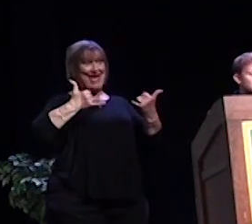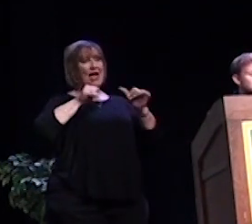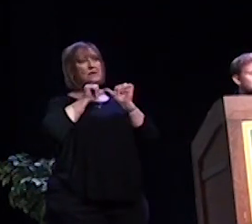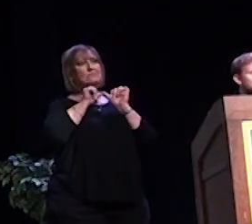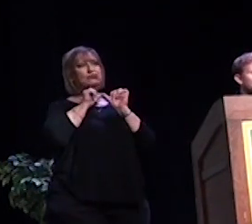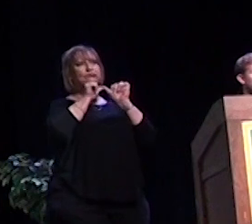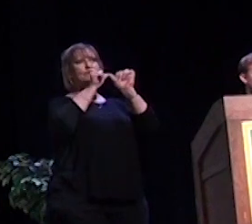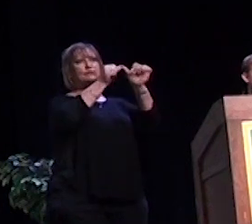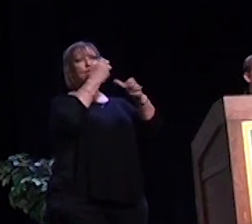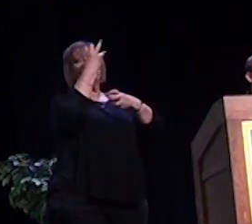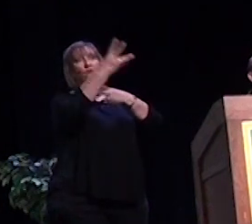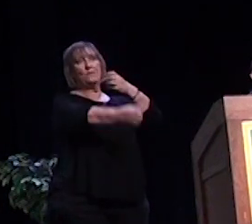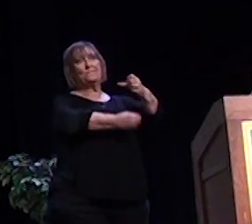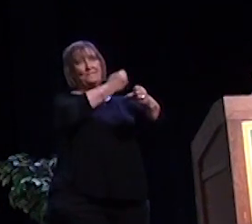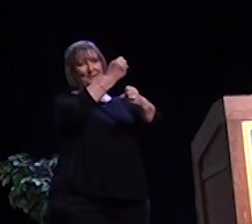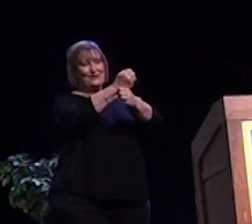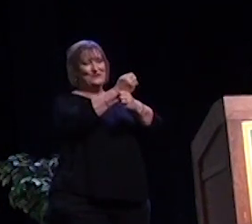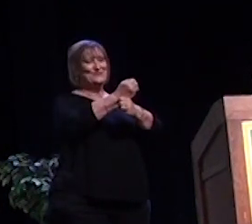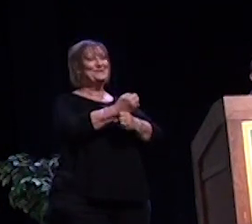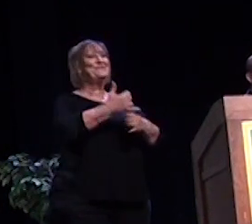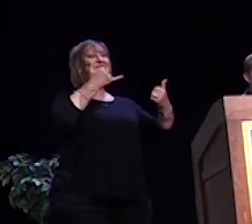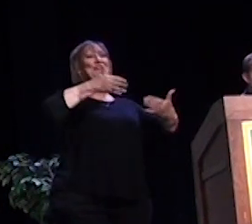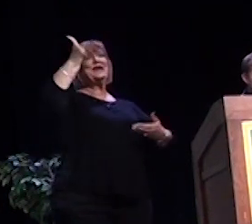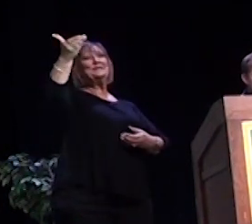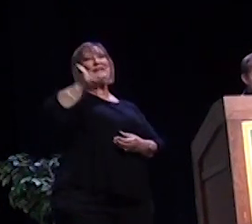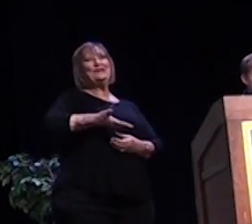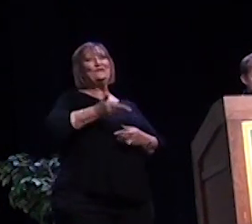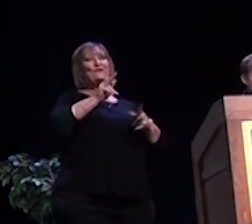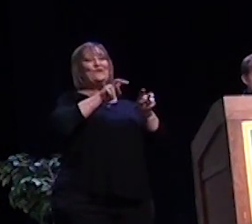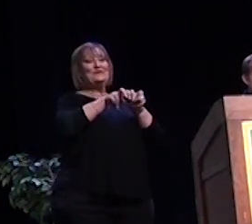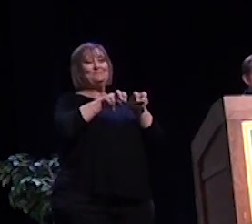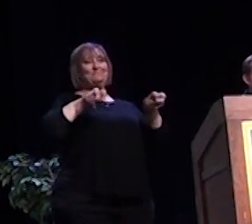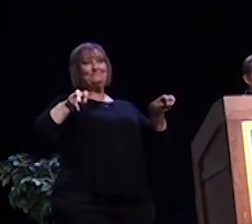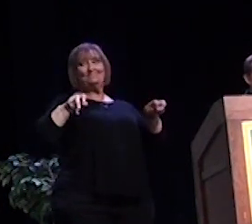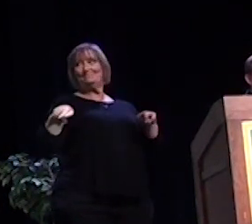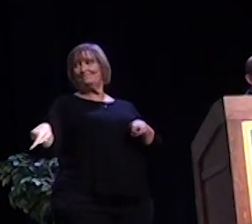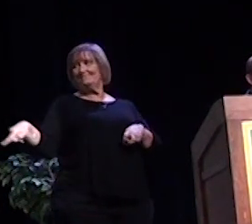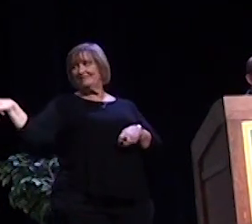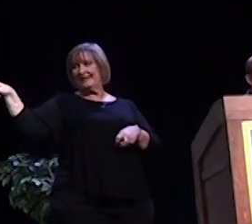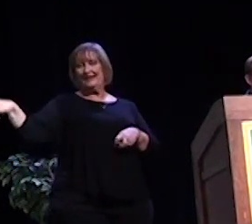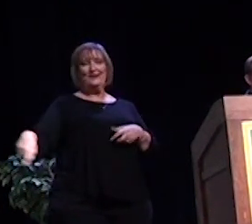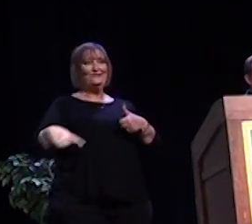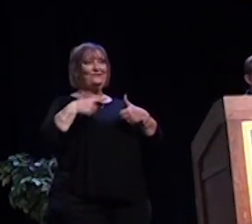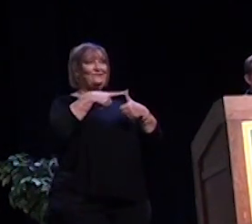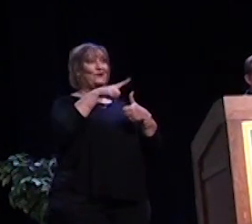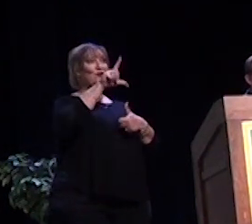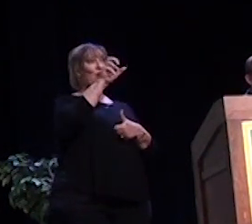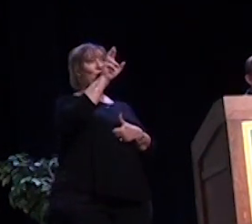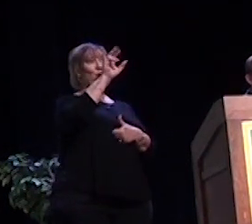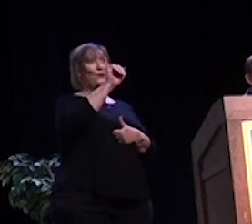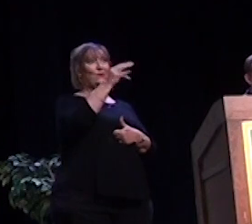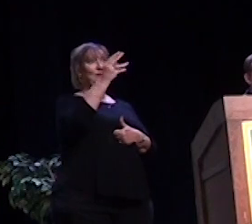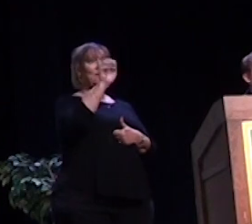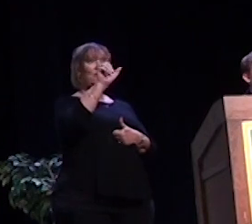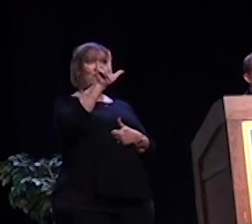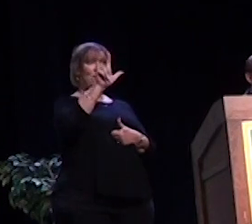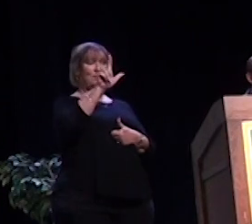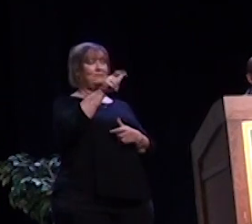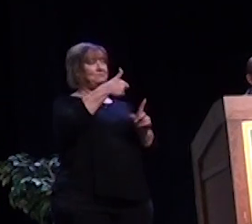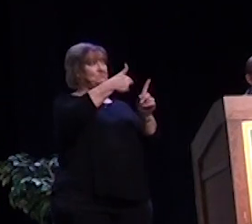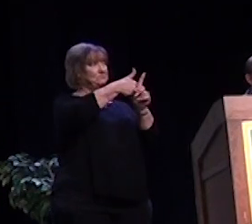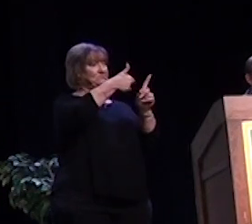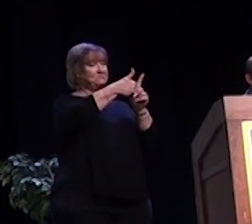and introduce our amazing panelists. First, we have Lori Hall. Lori Hall is a